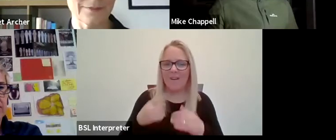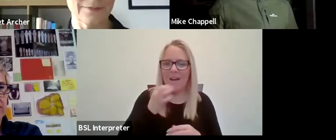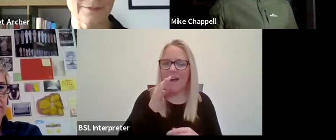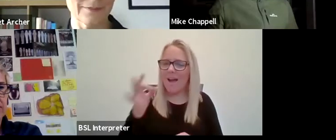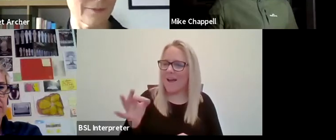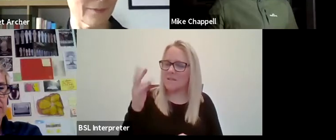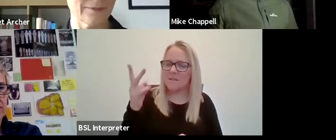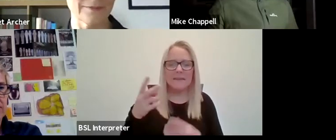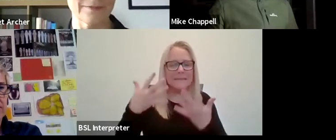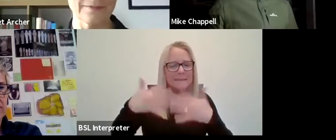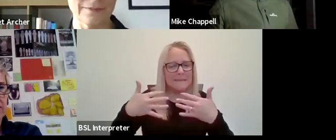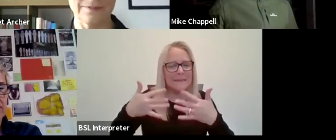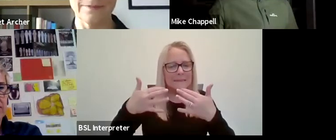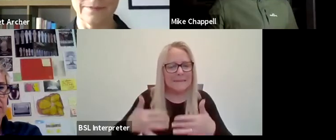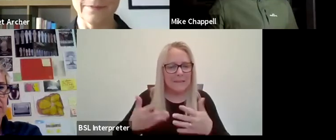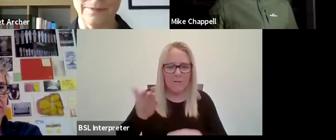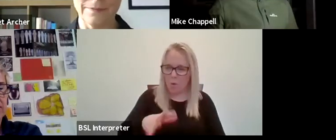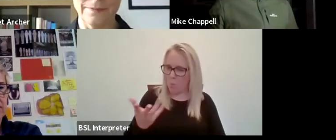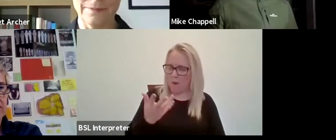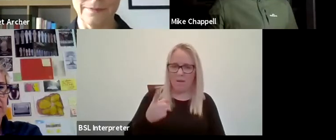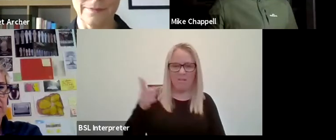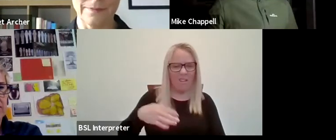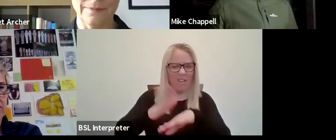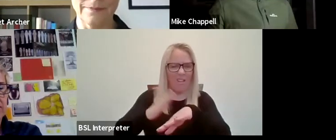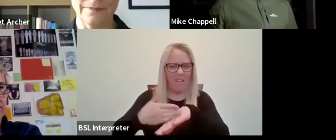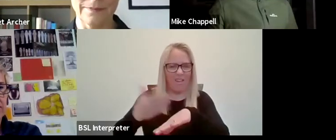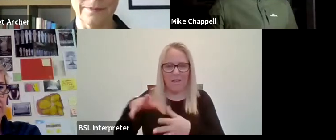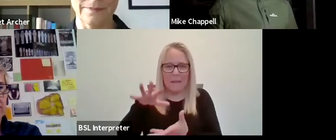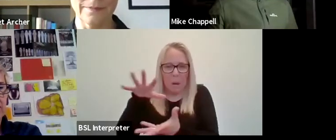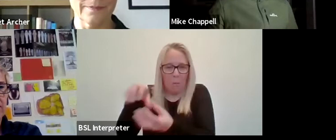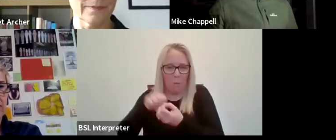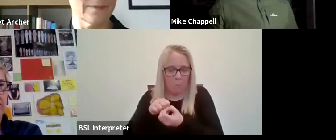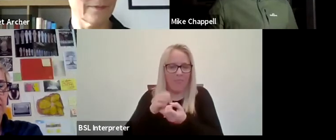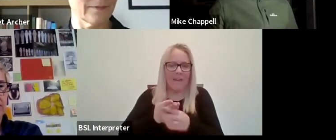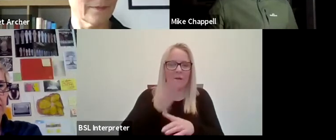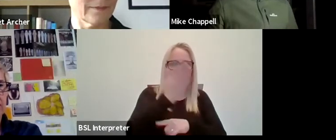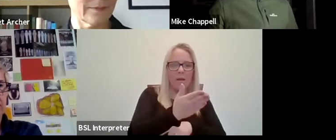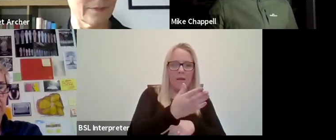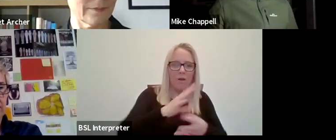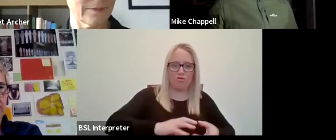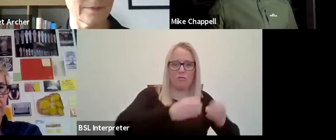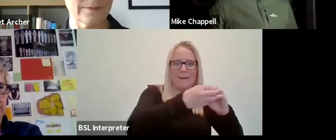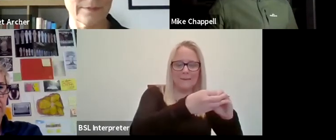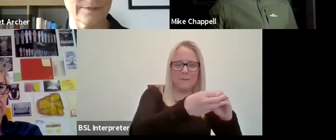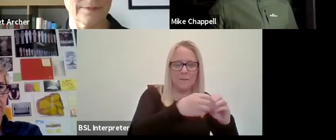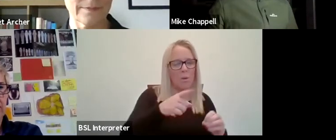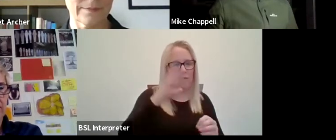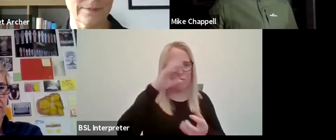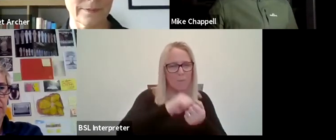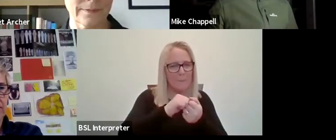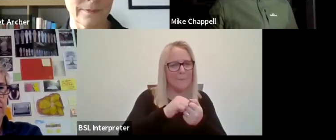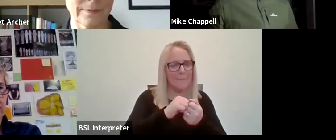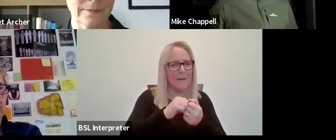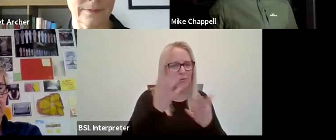ethical implications are. They grab, go back to the studio, and we do need to be sensitive. But when we think about companies, they really do need